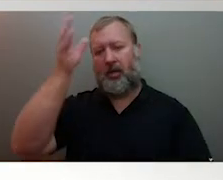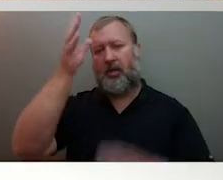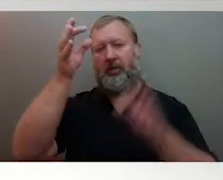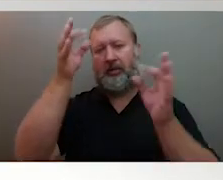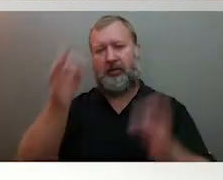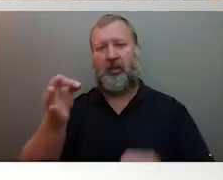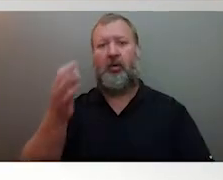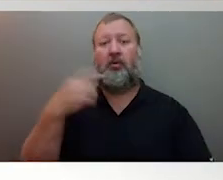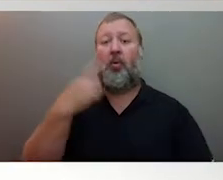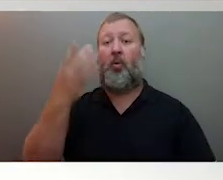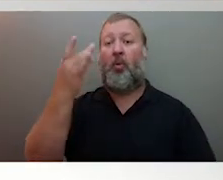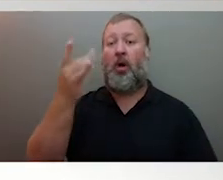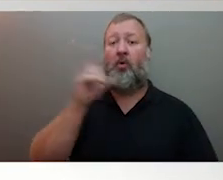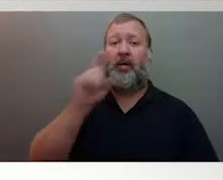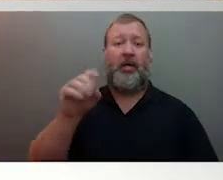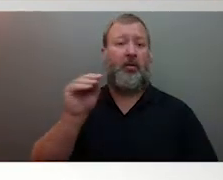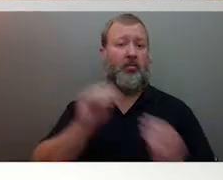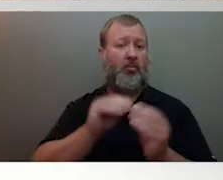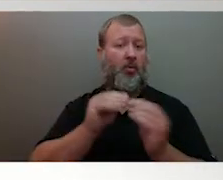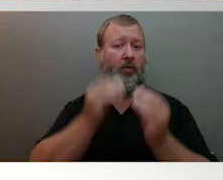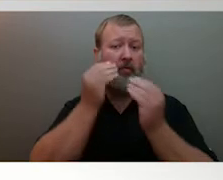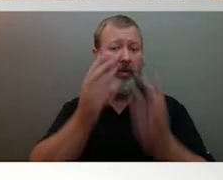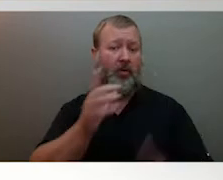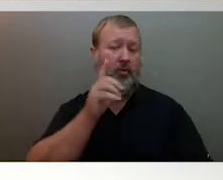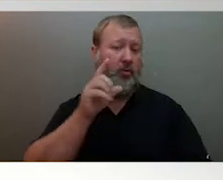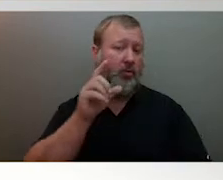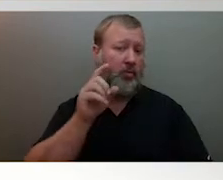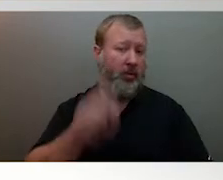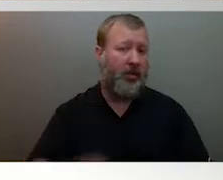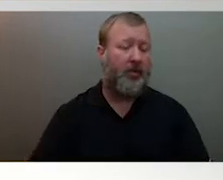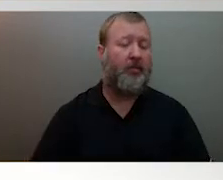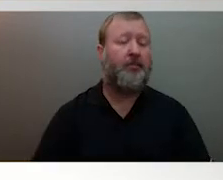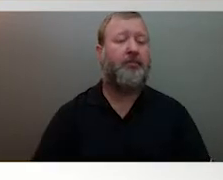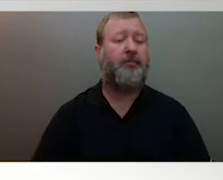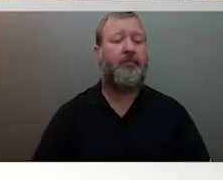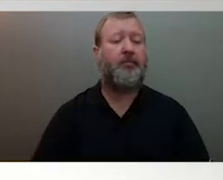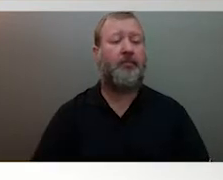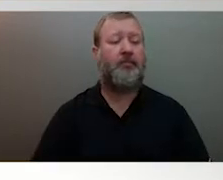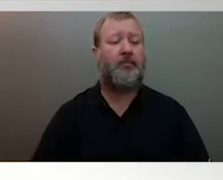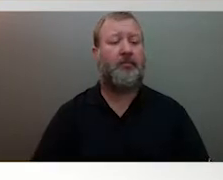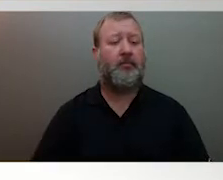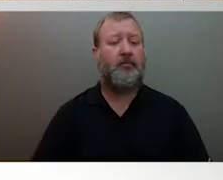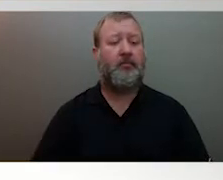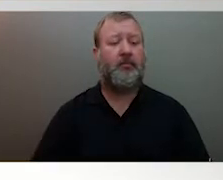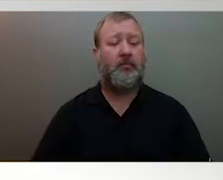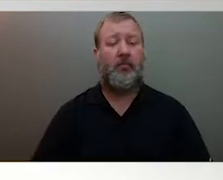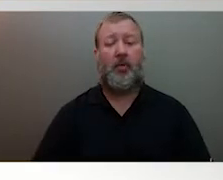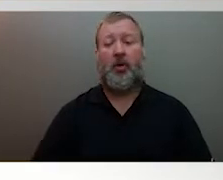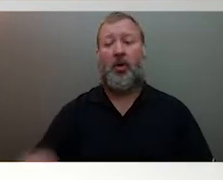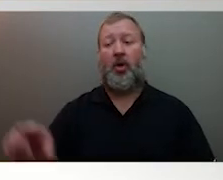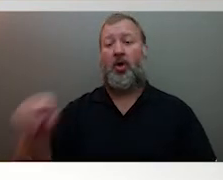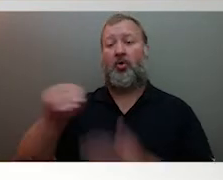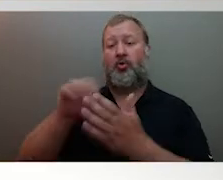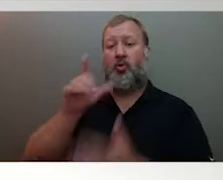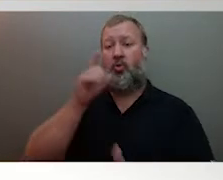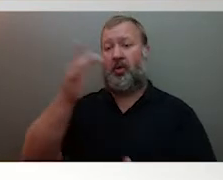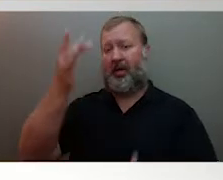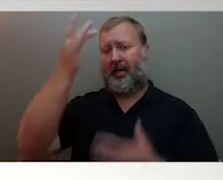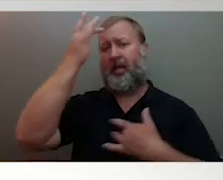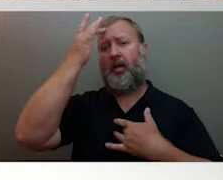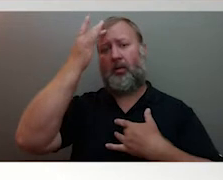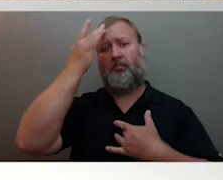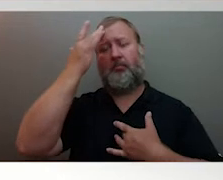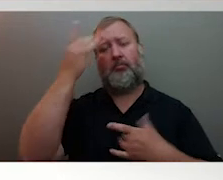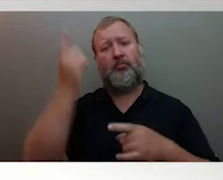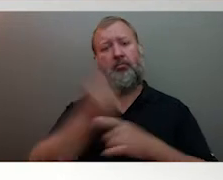the reasons why no additional data is needed. For a student who is ill, it may be more appropriate to